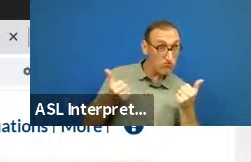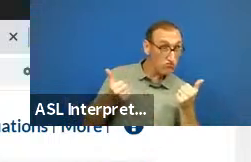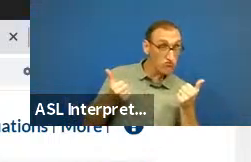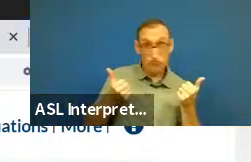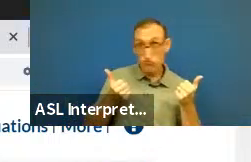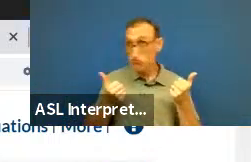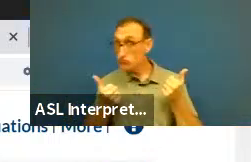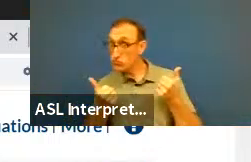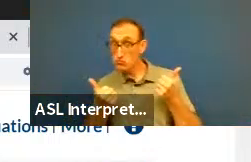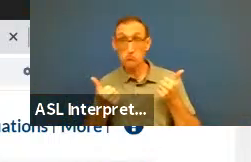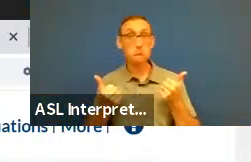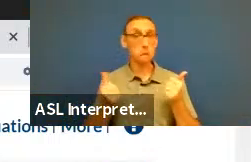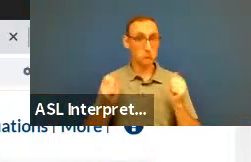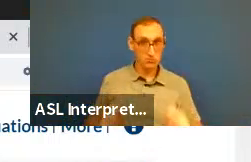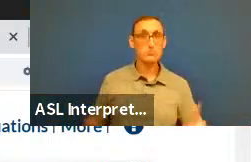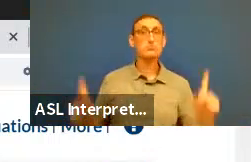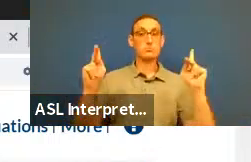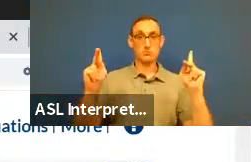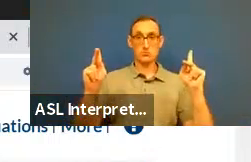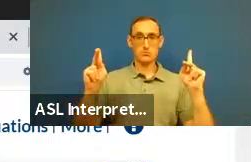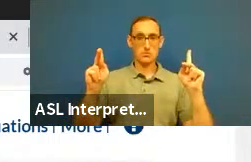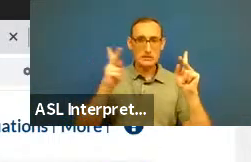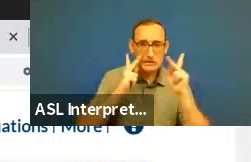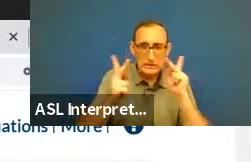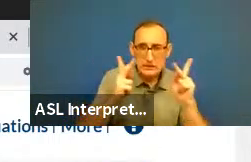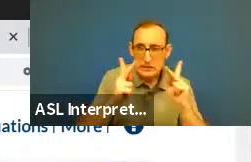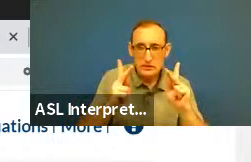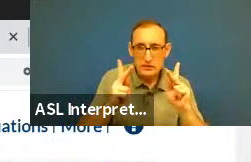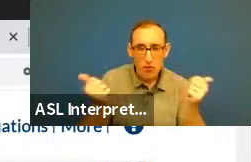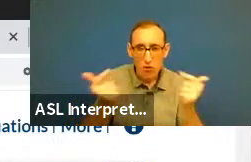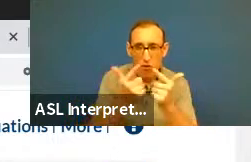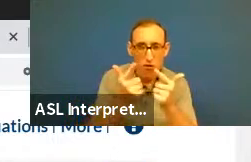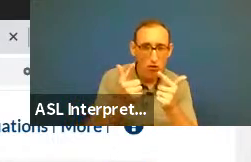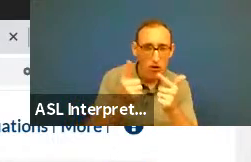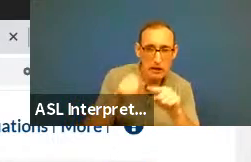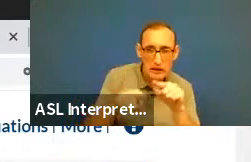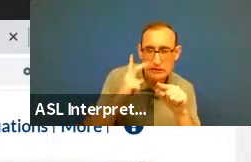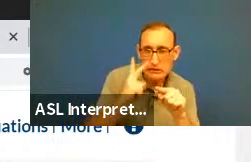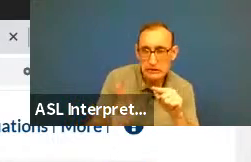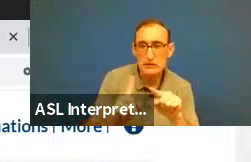Okay. And I can't see everybody, but all